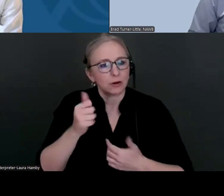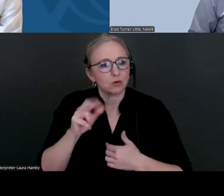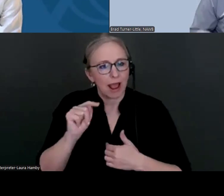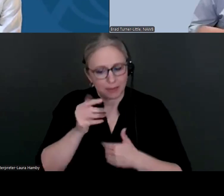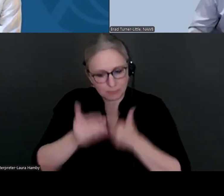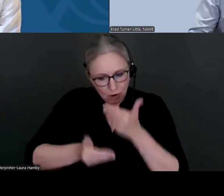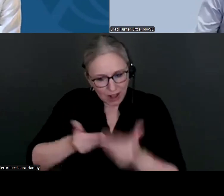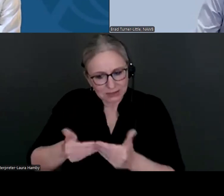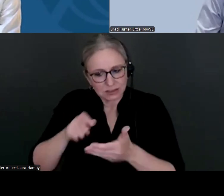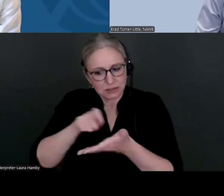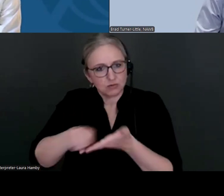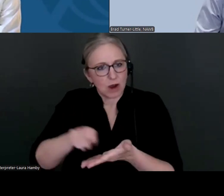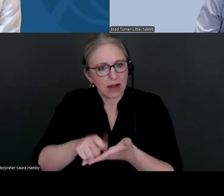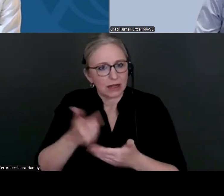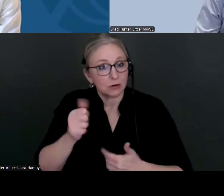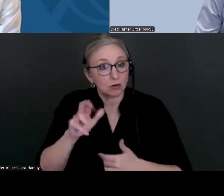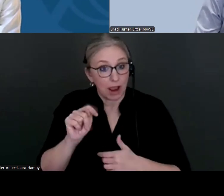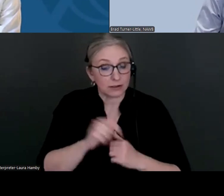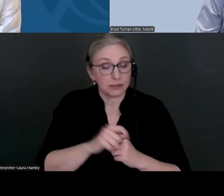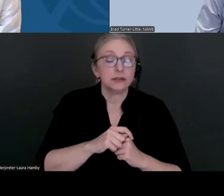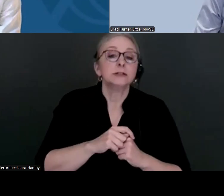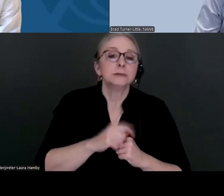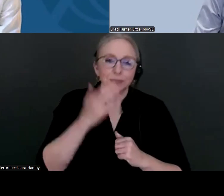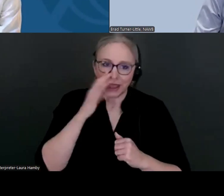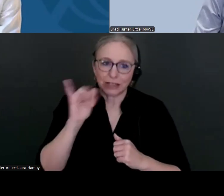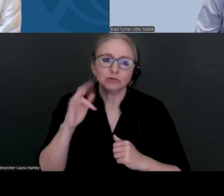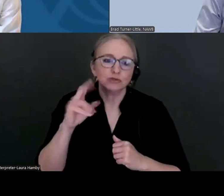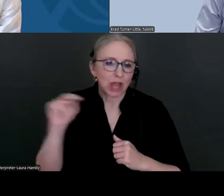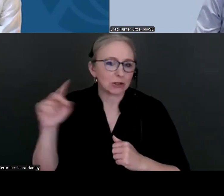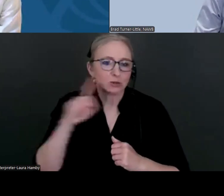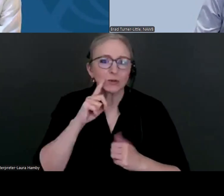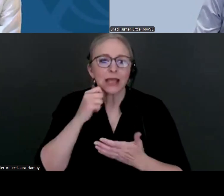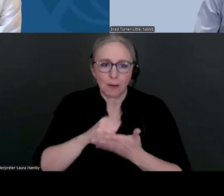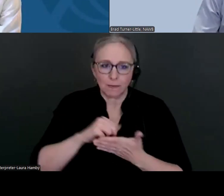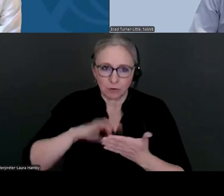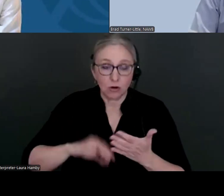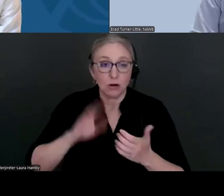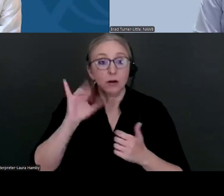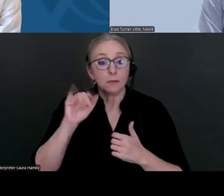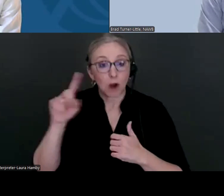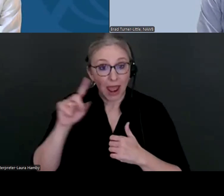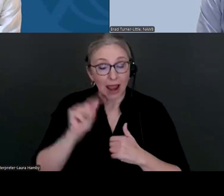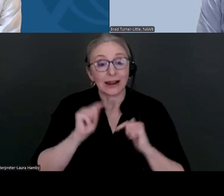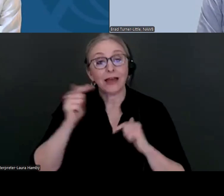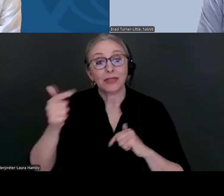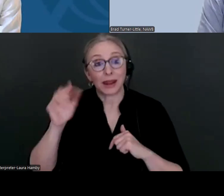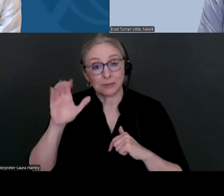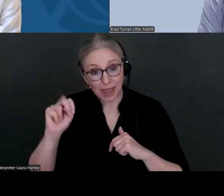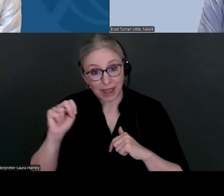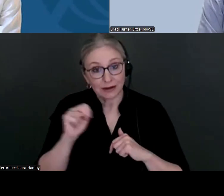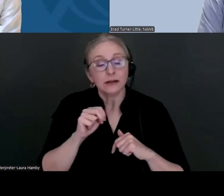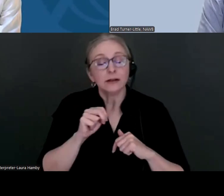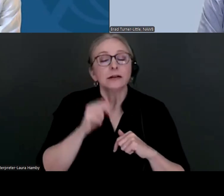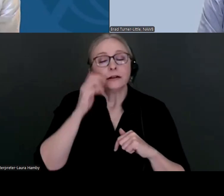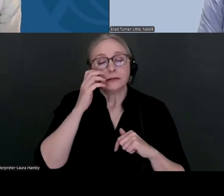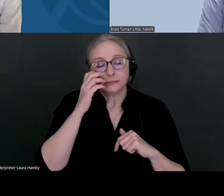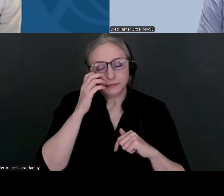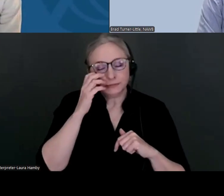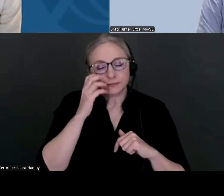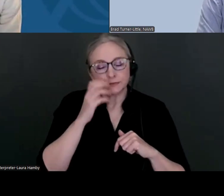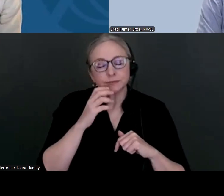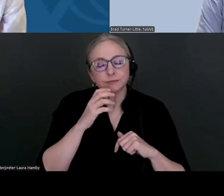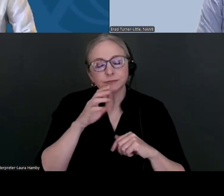processes. Great. Thank you, Jen. That's really helpful. Let me come to Brad and then to Ben. Yeah, I'll just throw in here real